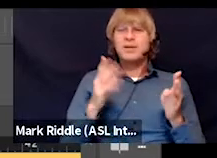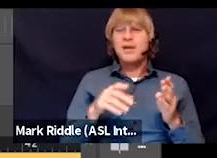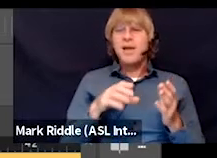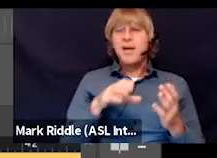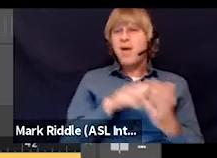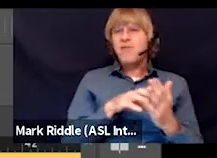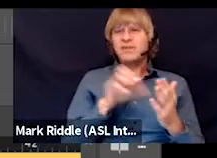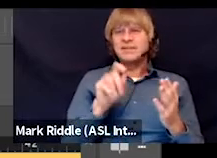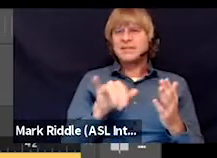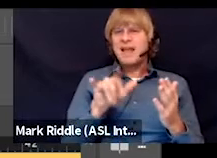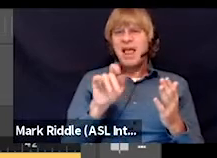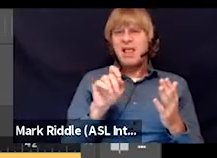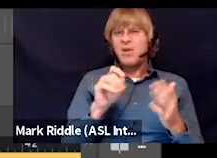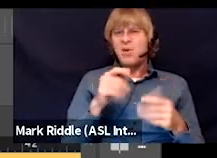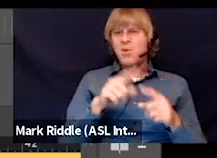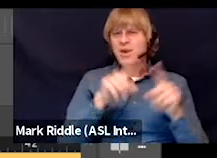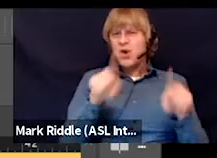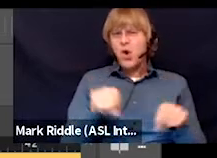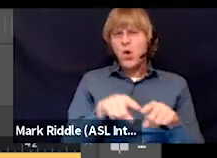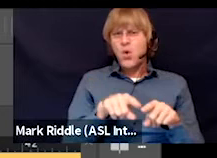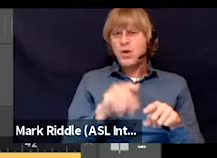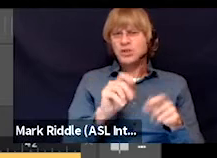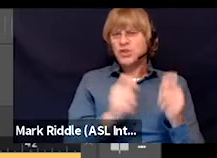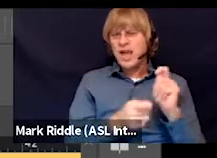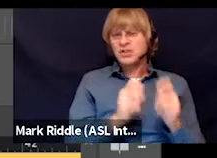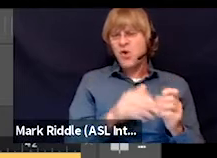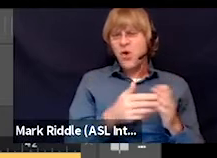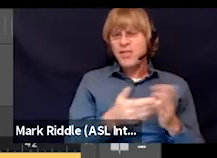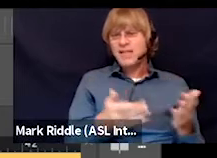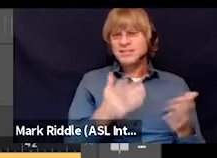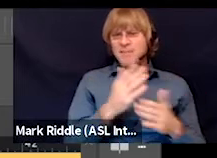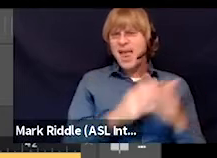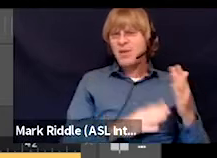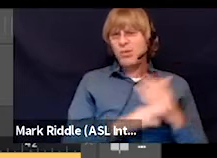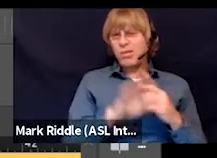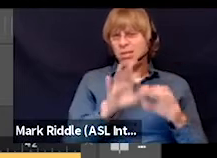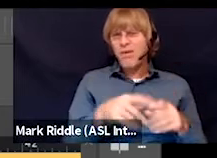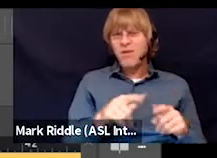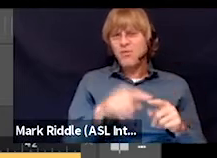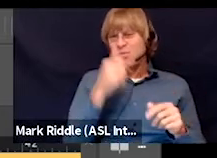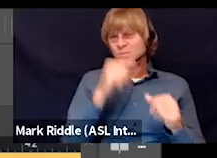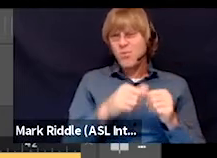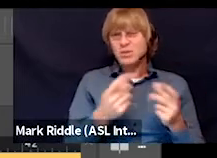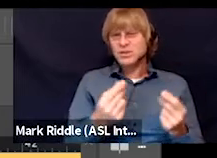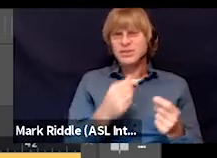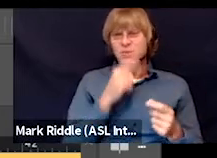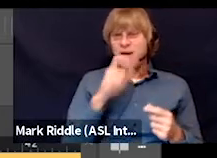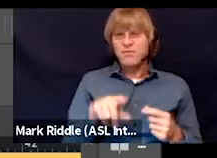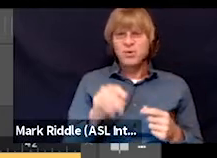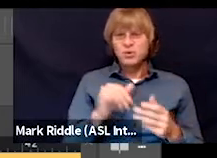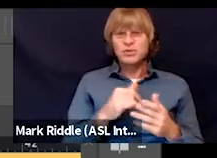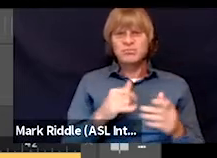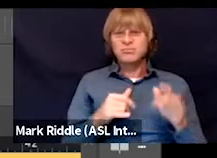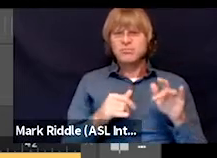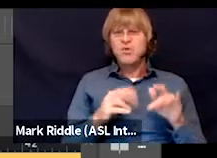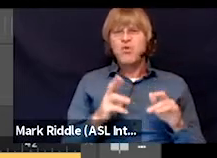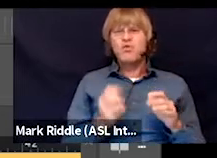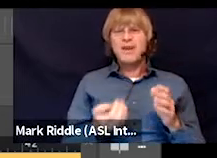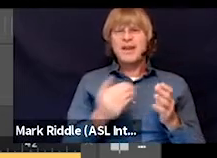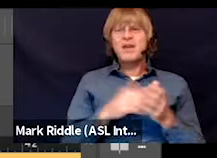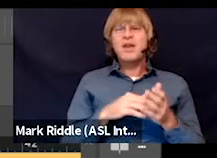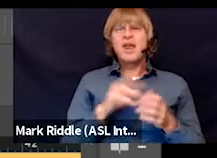paragraph style window and change all those things manually and try to remember what you did. Just redefine the